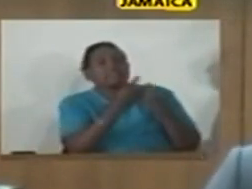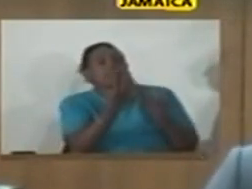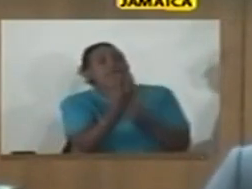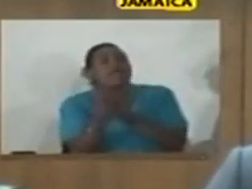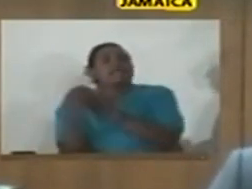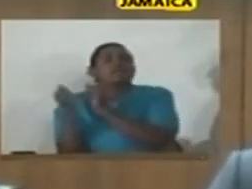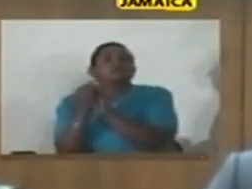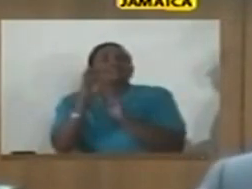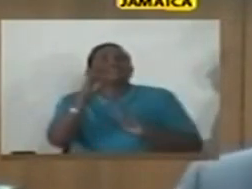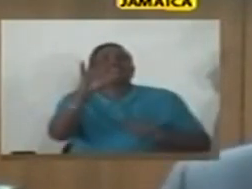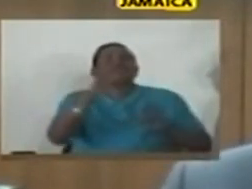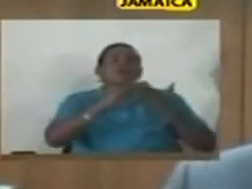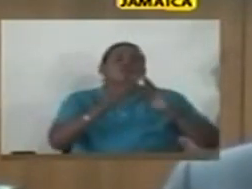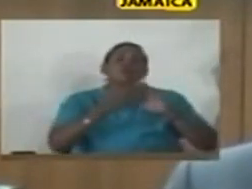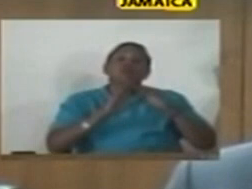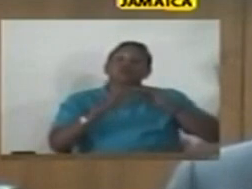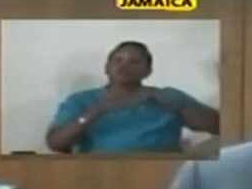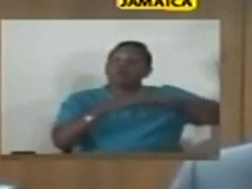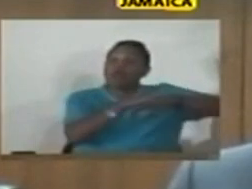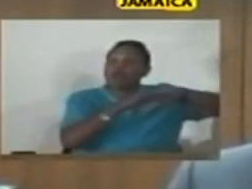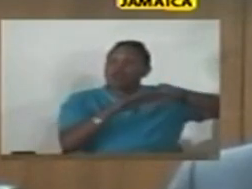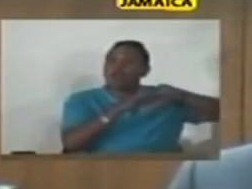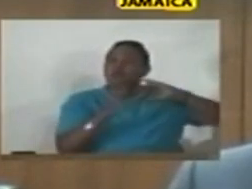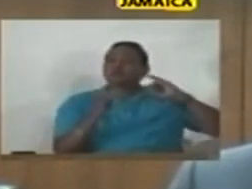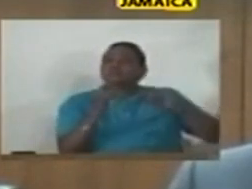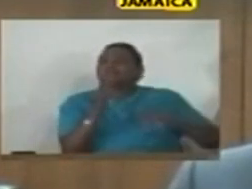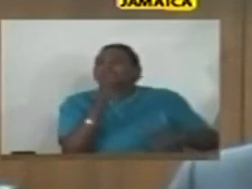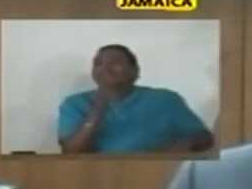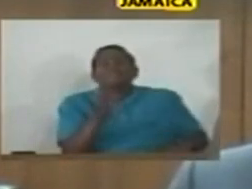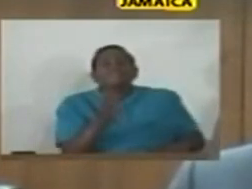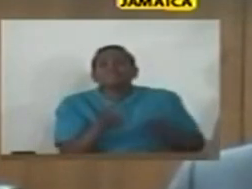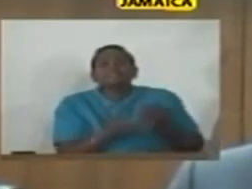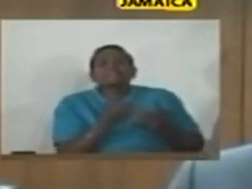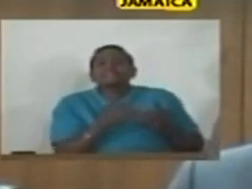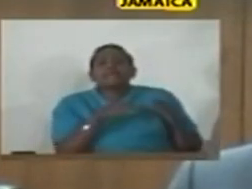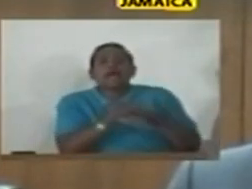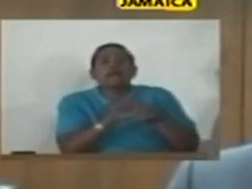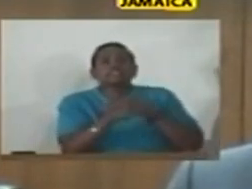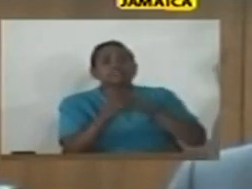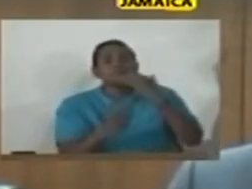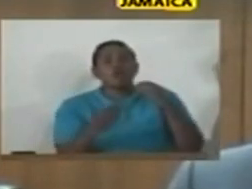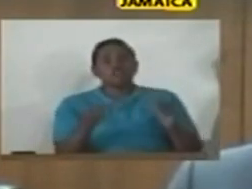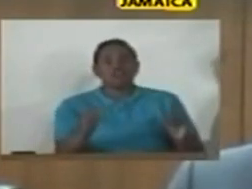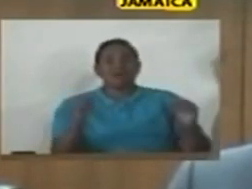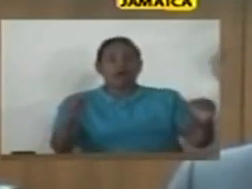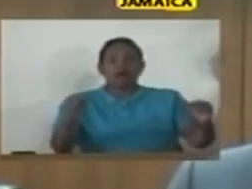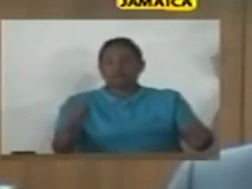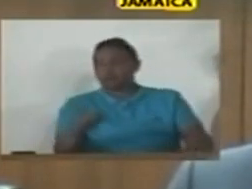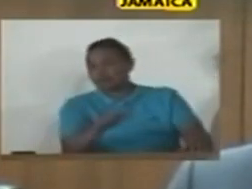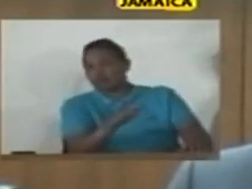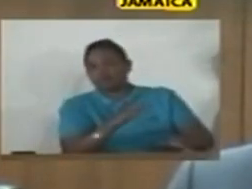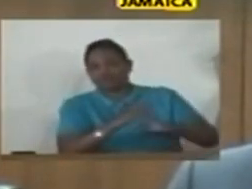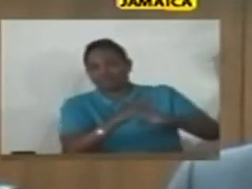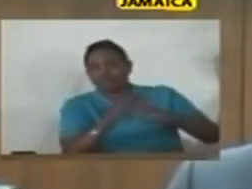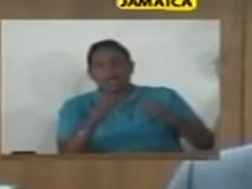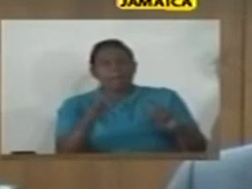65 communities island-wide, which lacked easy access to our parish offices. Applications to